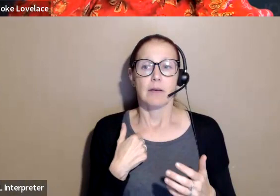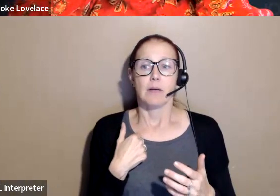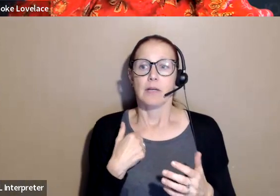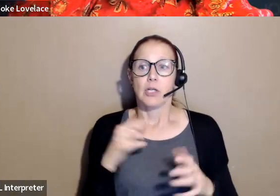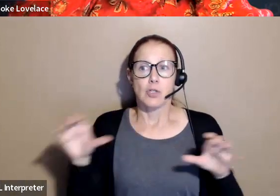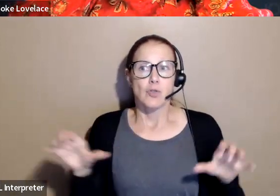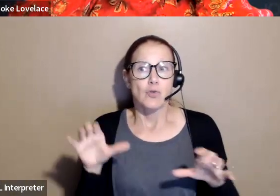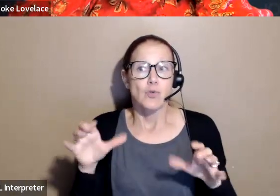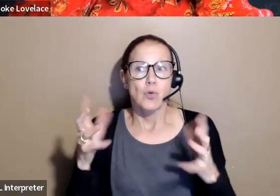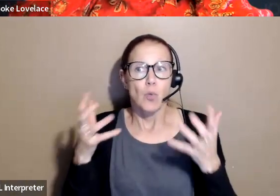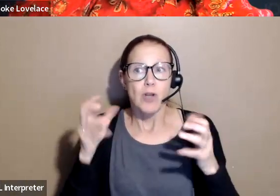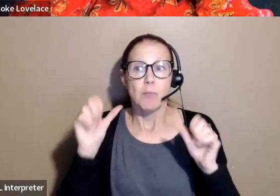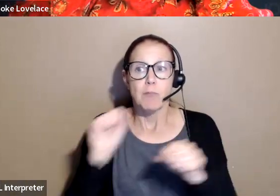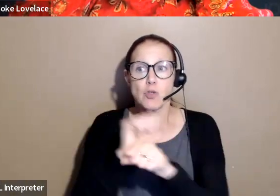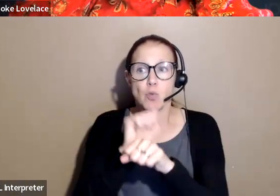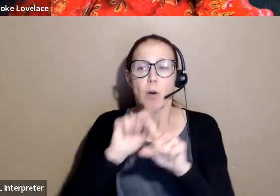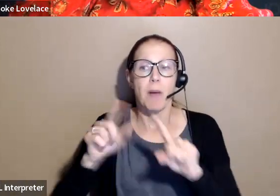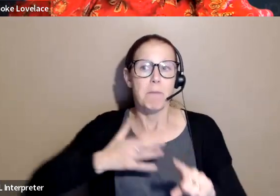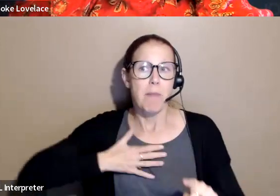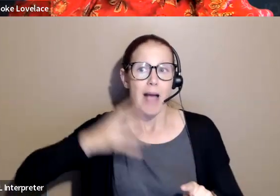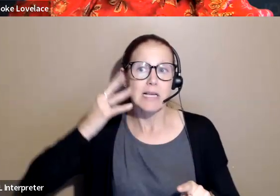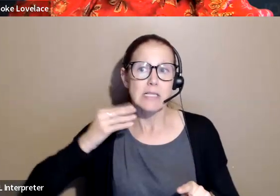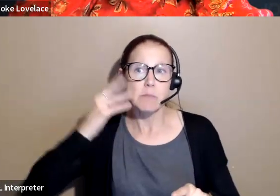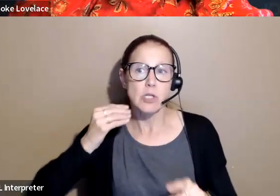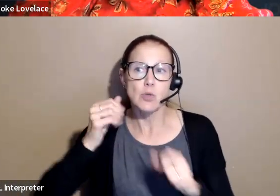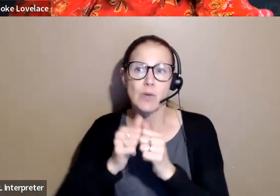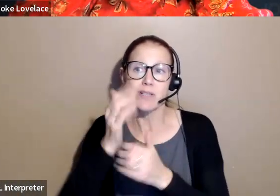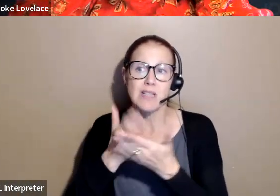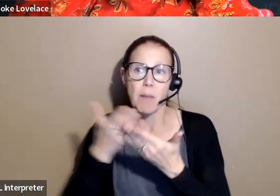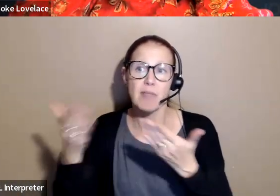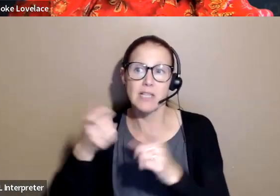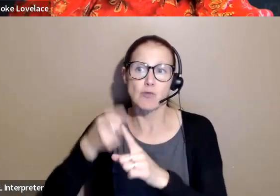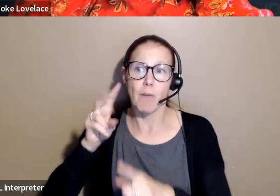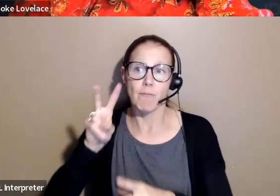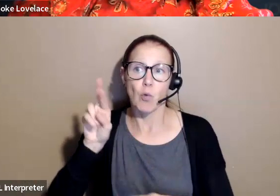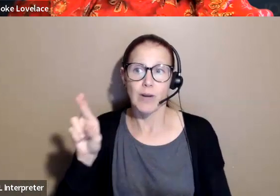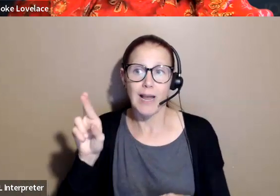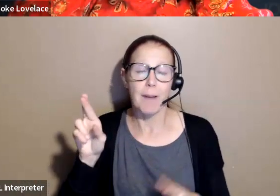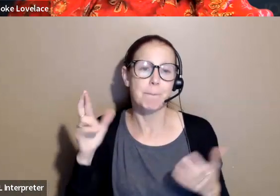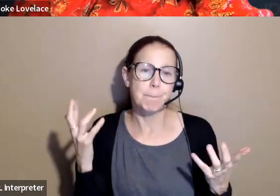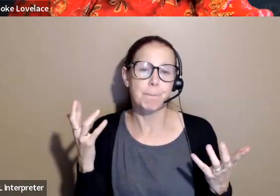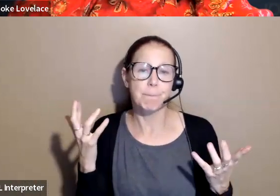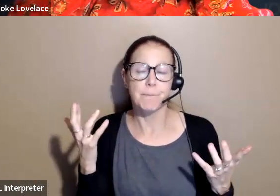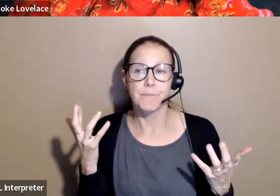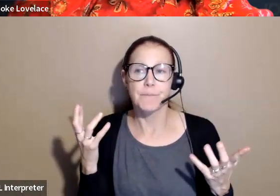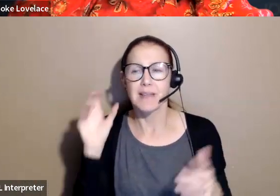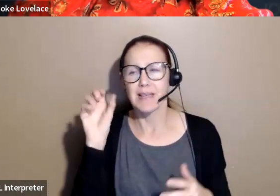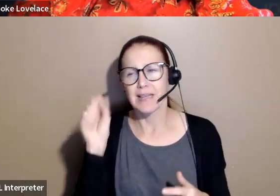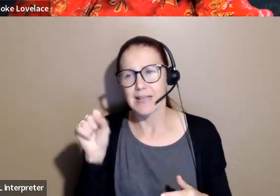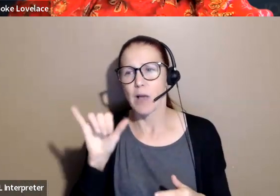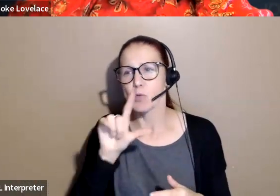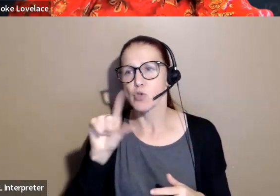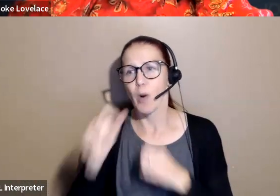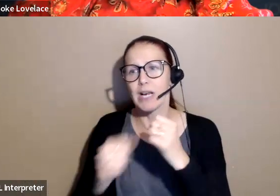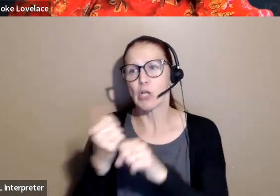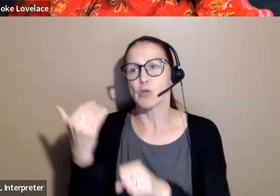able to work, but my experience with some things like Wilk Rehab, and yes, this was 20 years